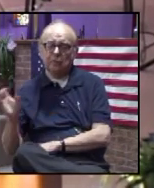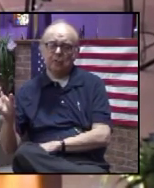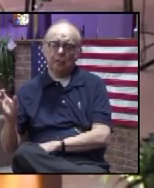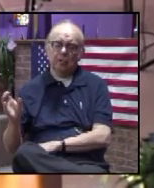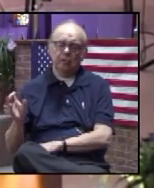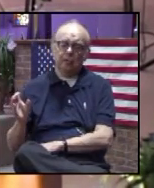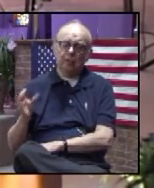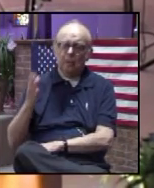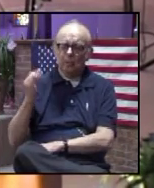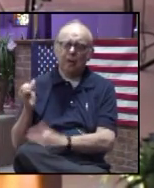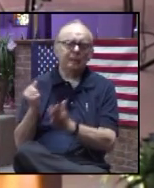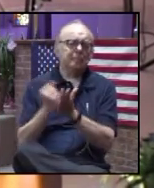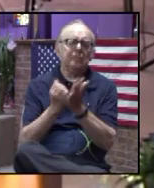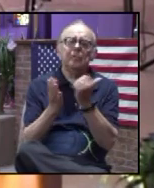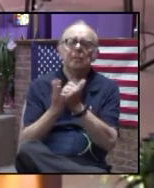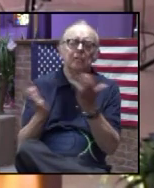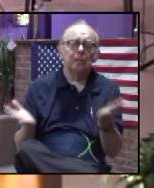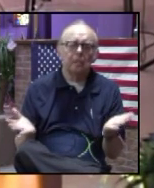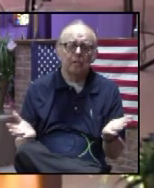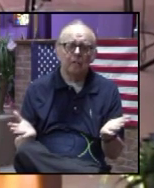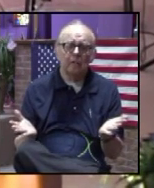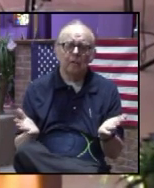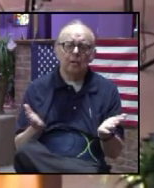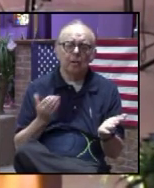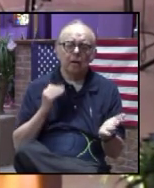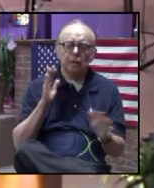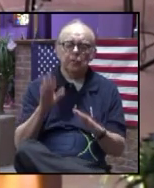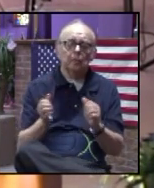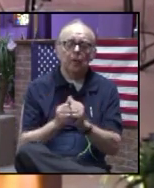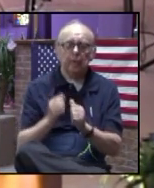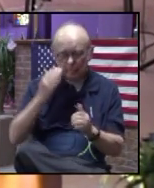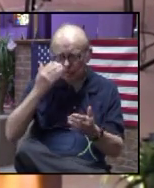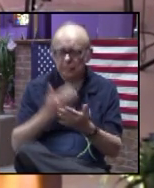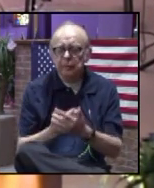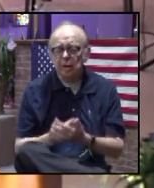to be crucified, and you're walking with him.